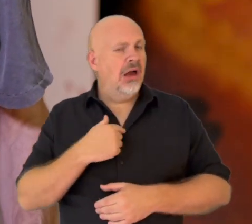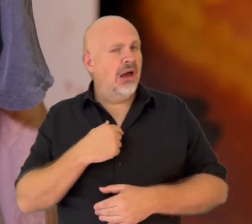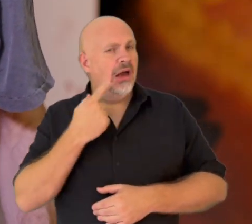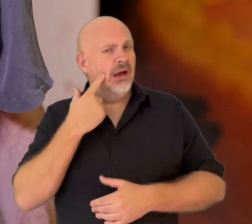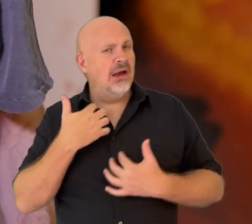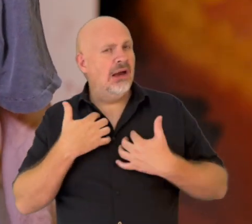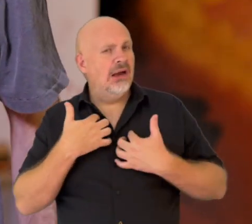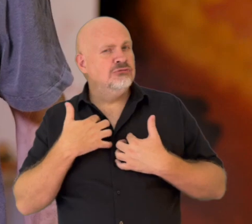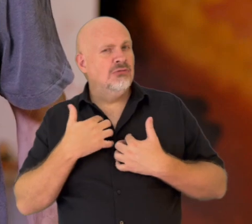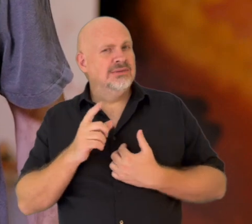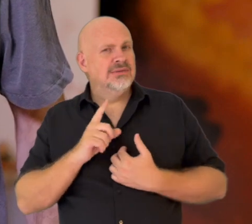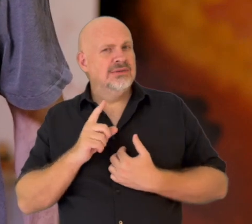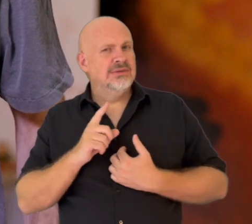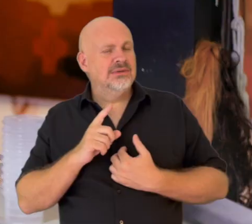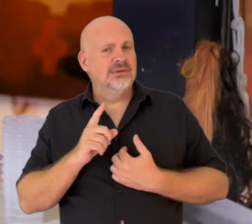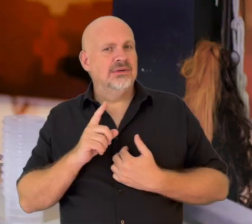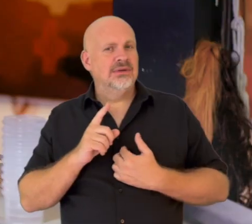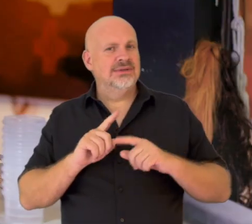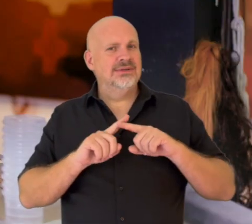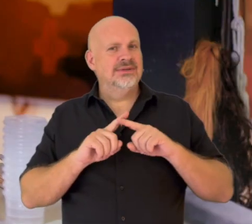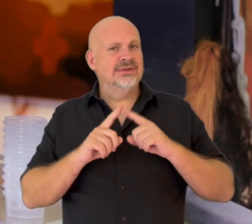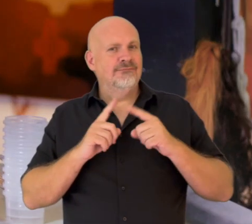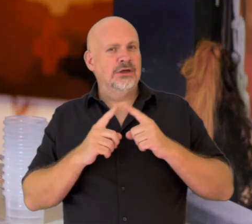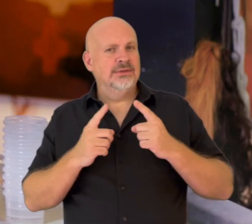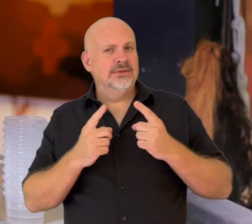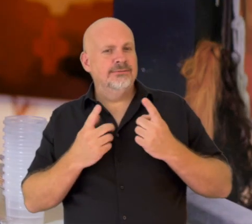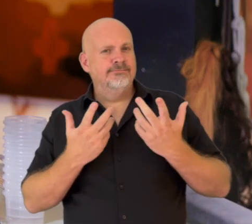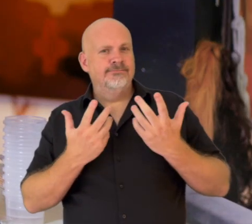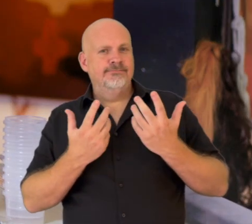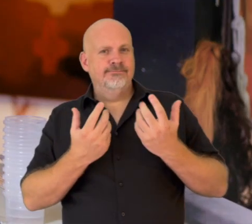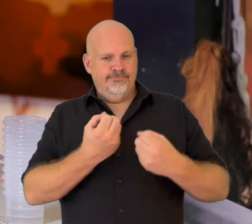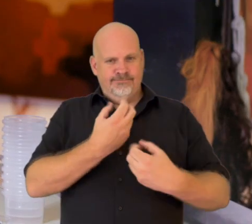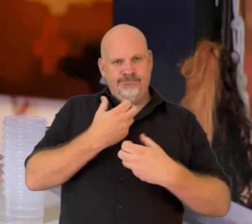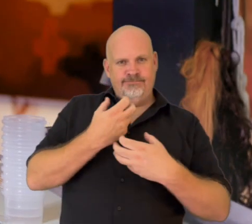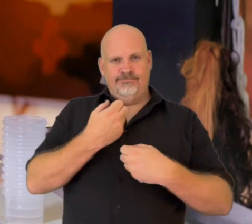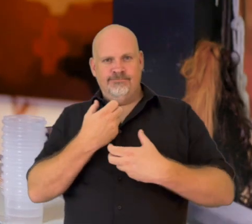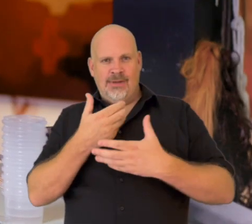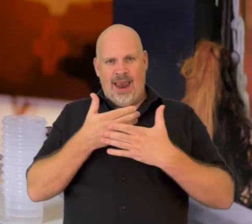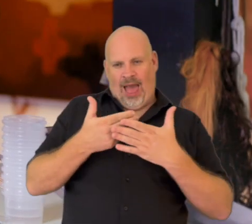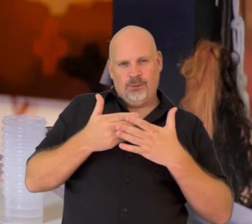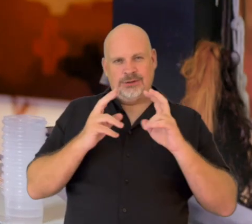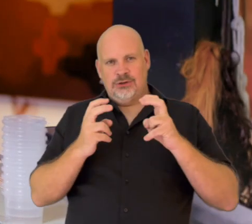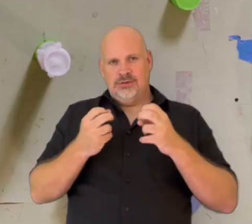introduce different languages. Like maybe we could do a bit of painting on top as well.